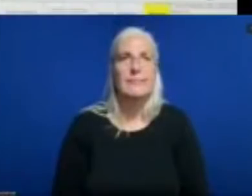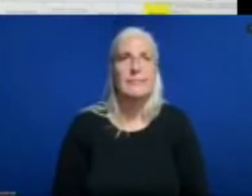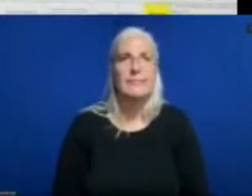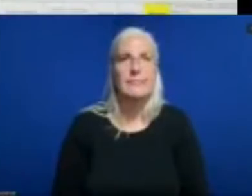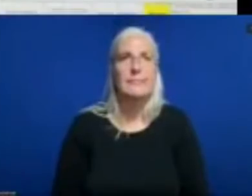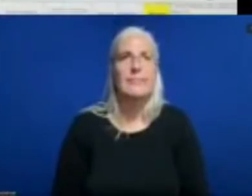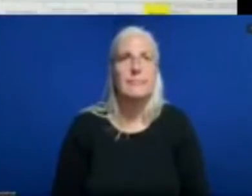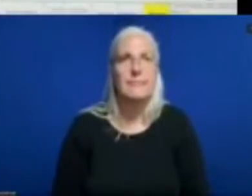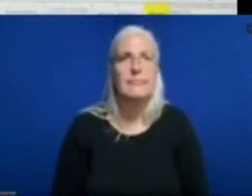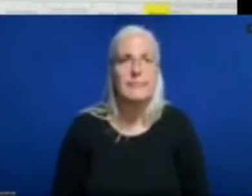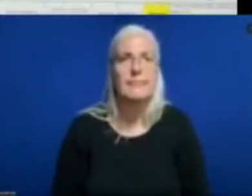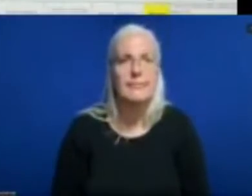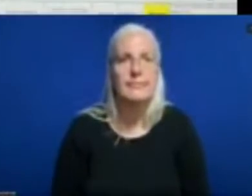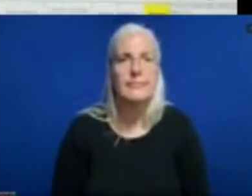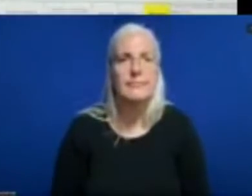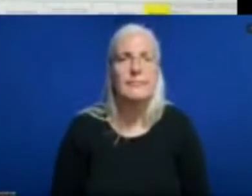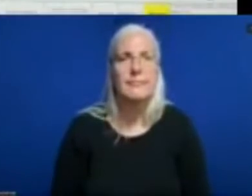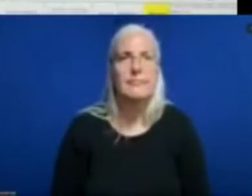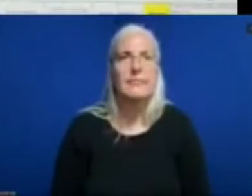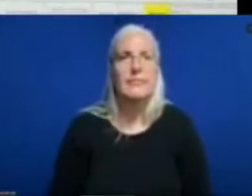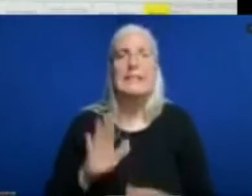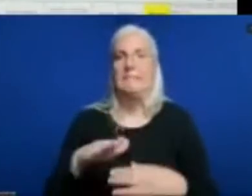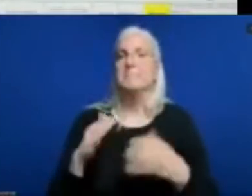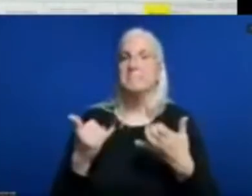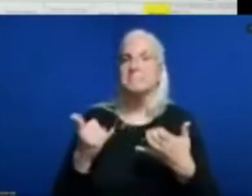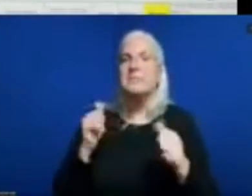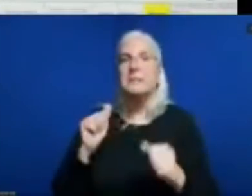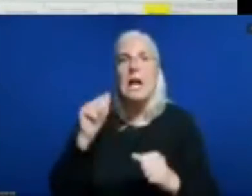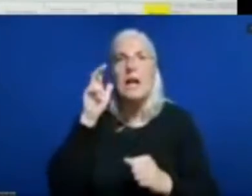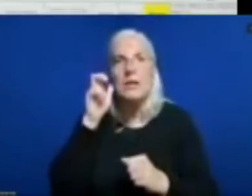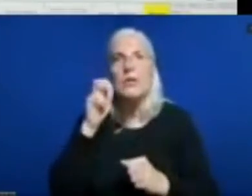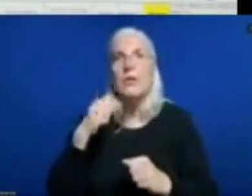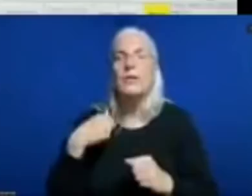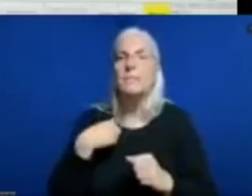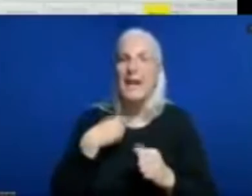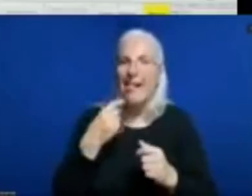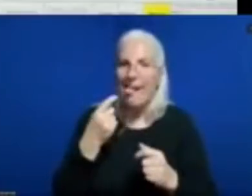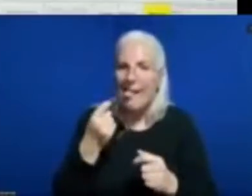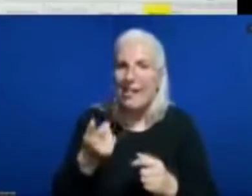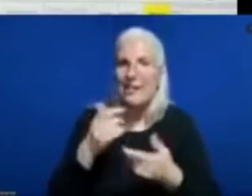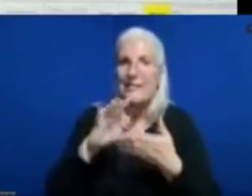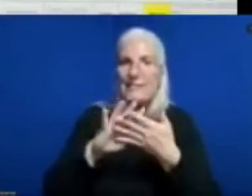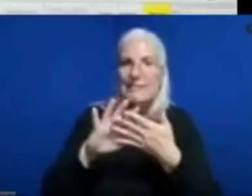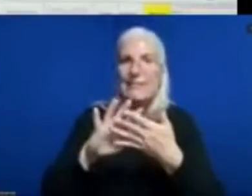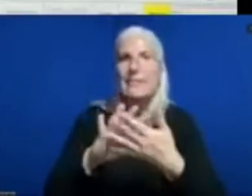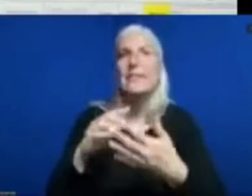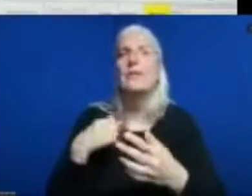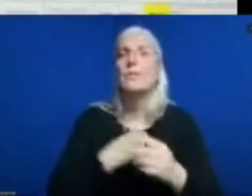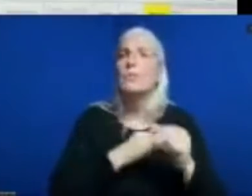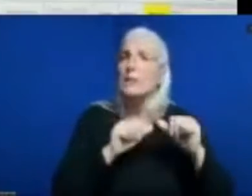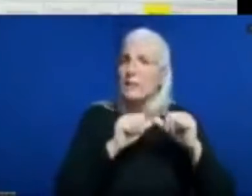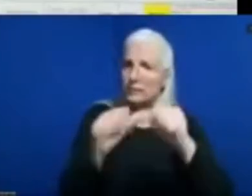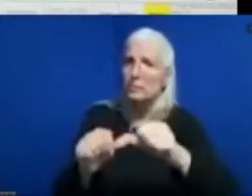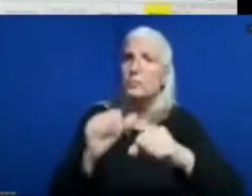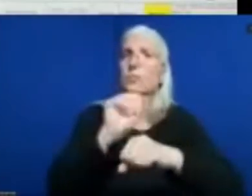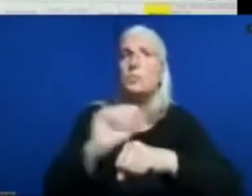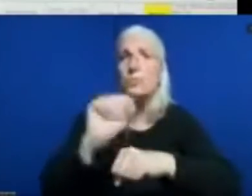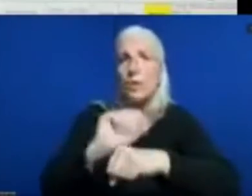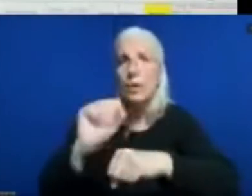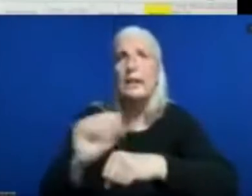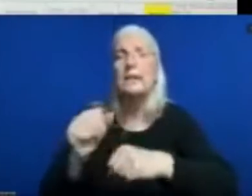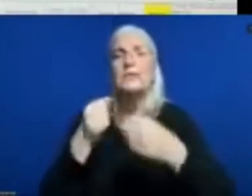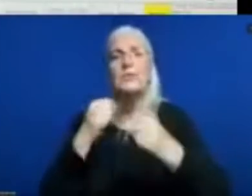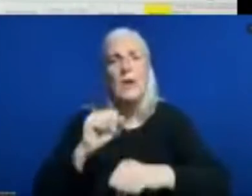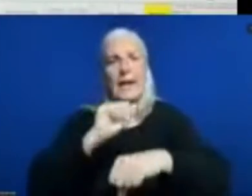we continue to work at doing better on integrating all of our communications and making sure that we're all reaching